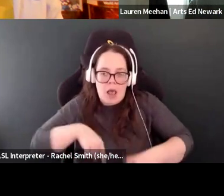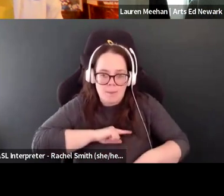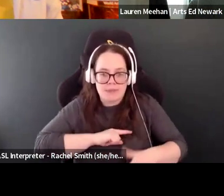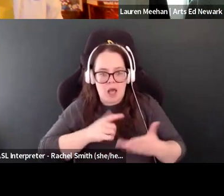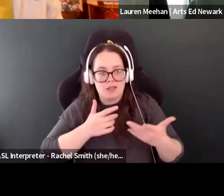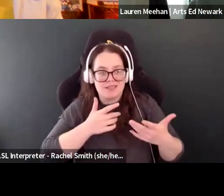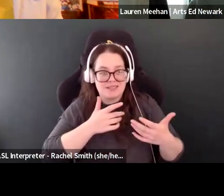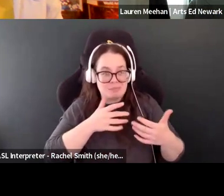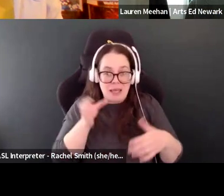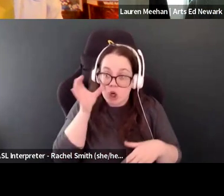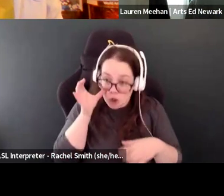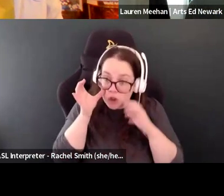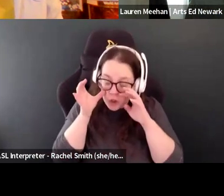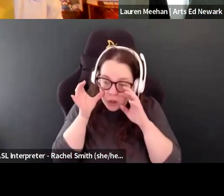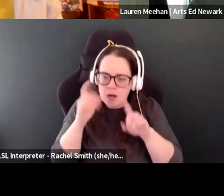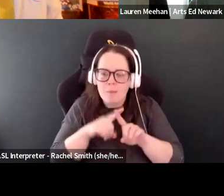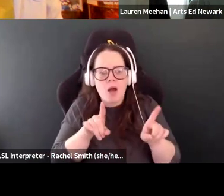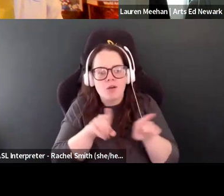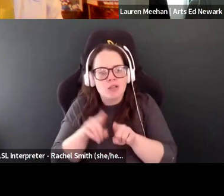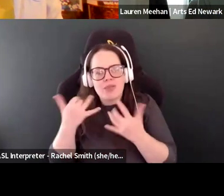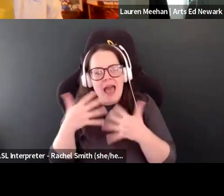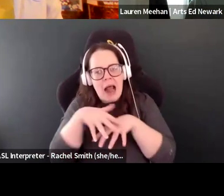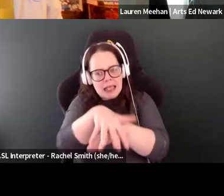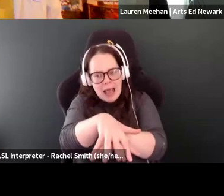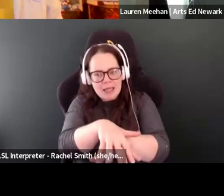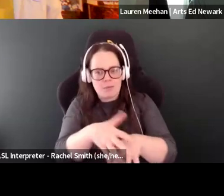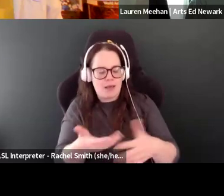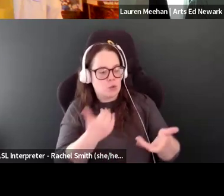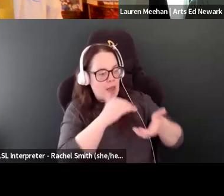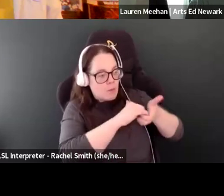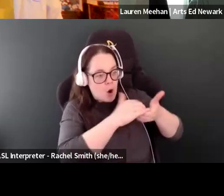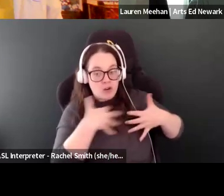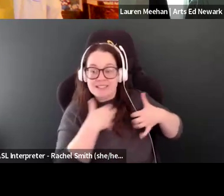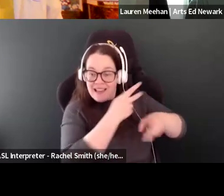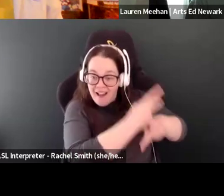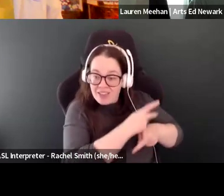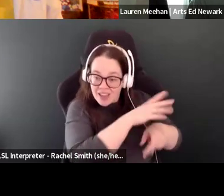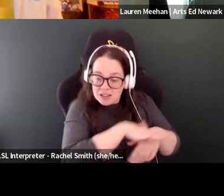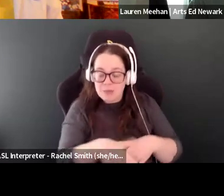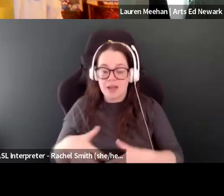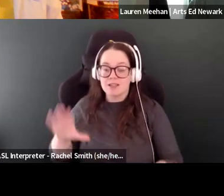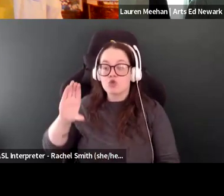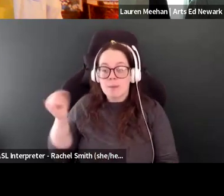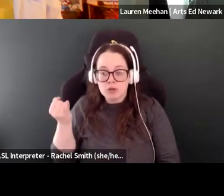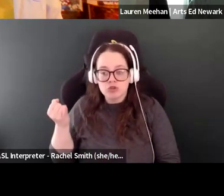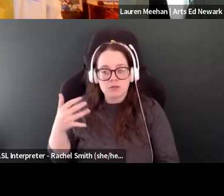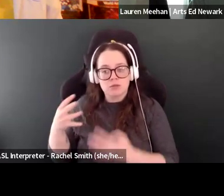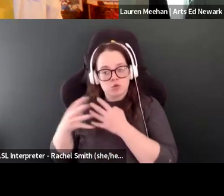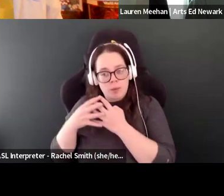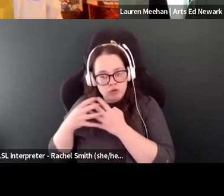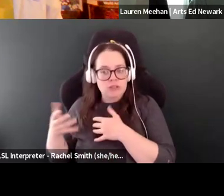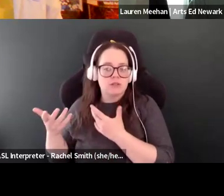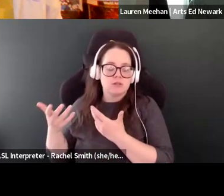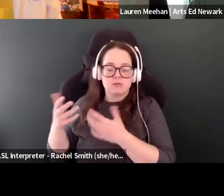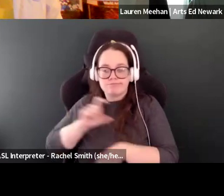that alignment, right? So we have partners in the healthcare space, we have partners in the criminal justice space here in the state and the city,